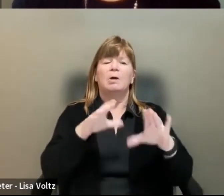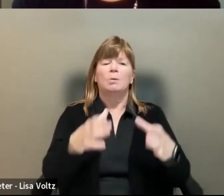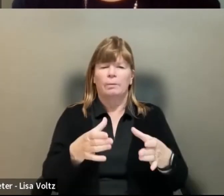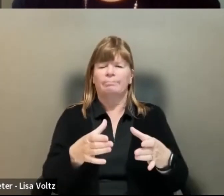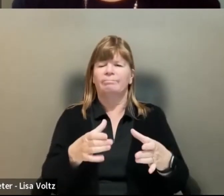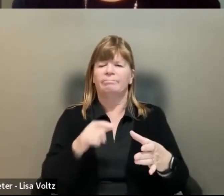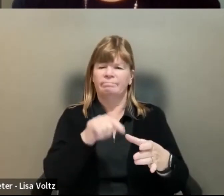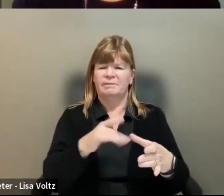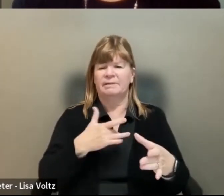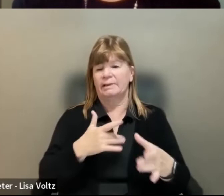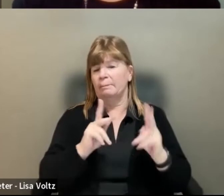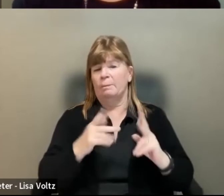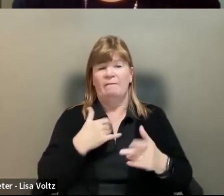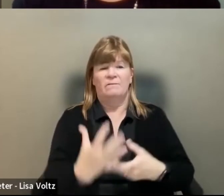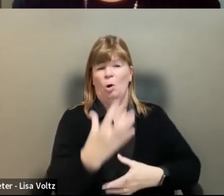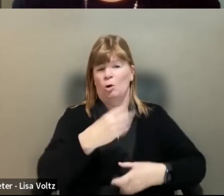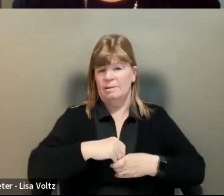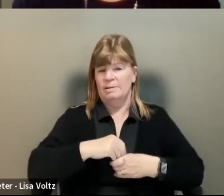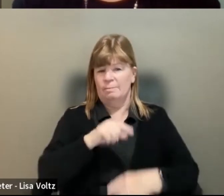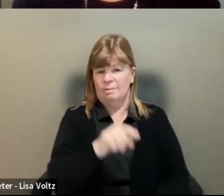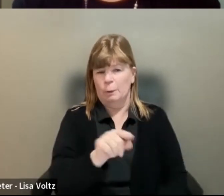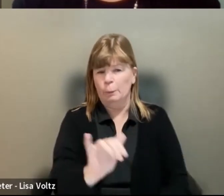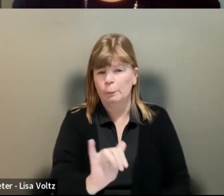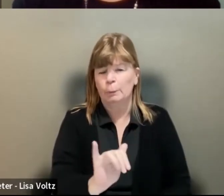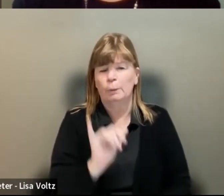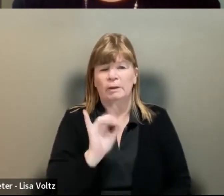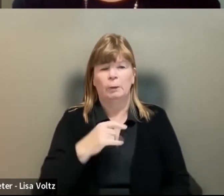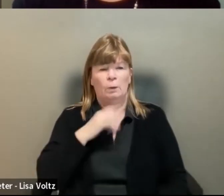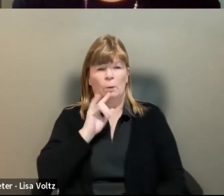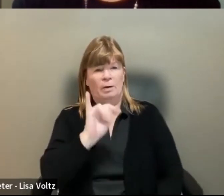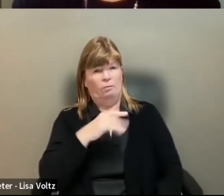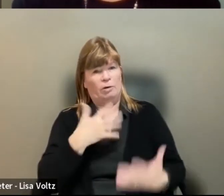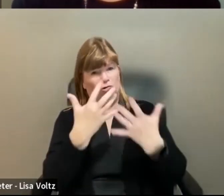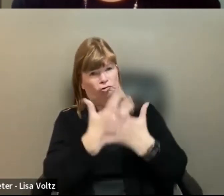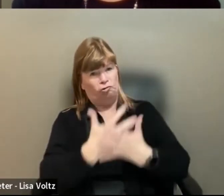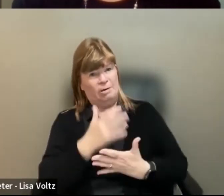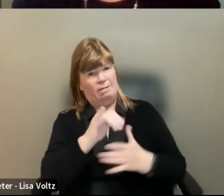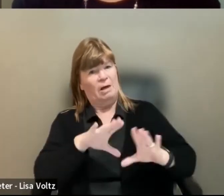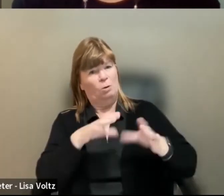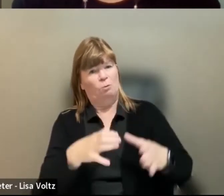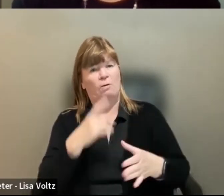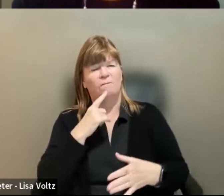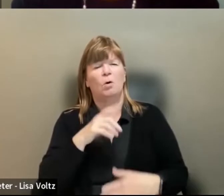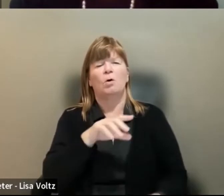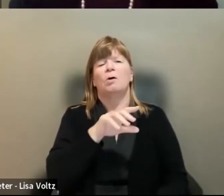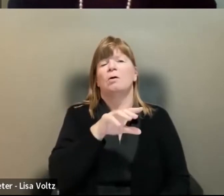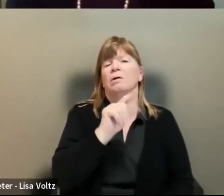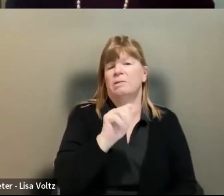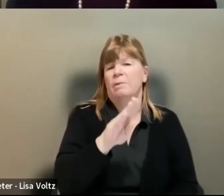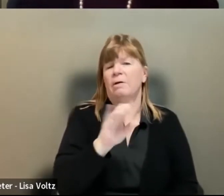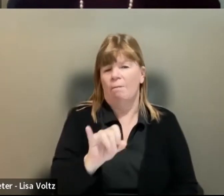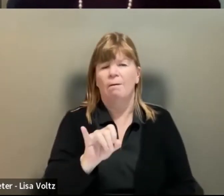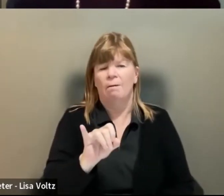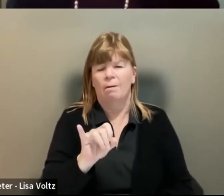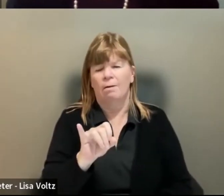with autism. And we know that if we started screening that group for traumatic brain injury, that would